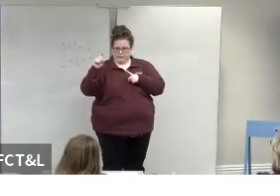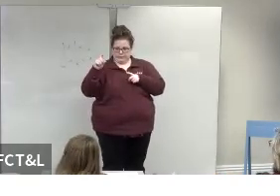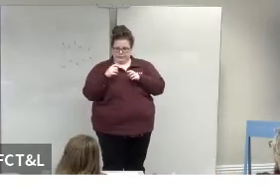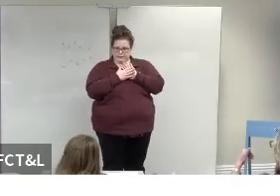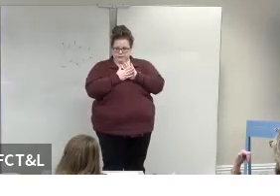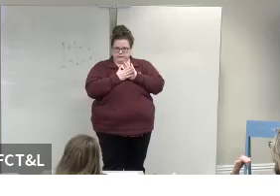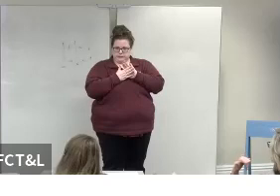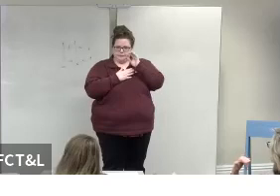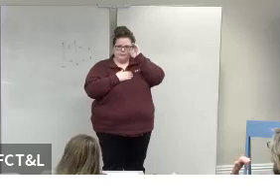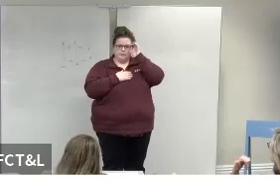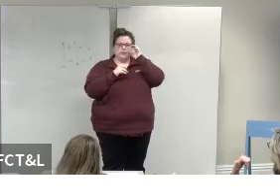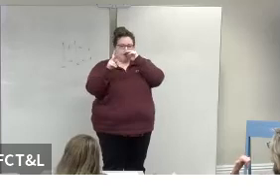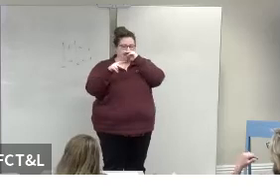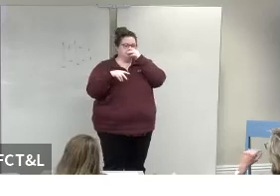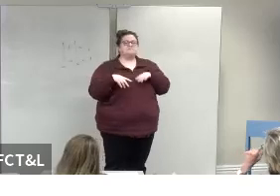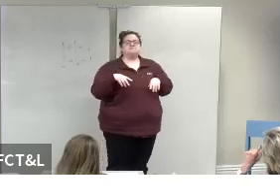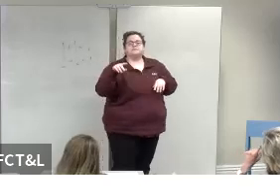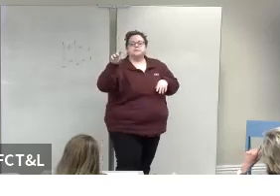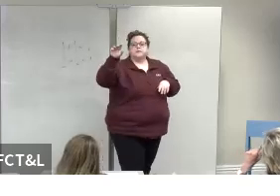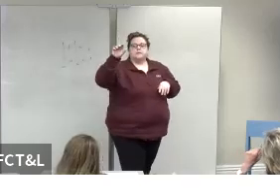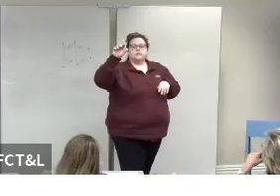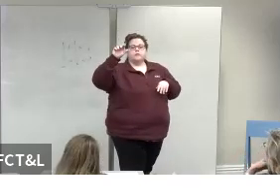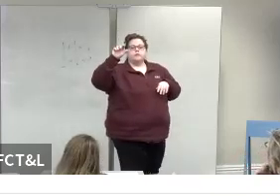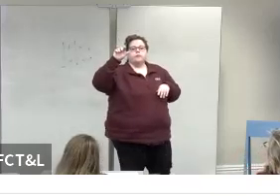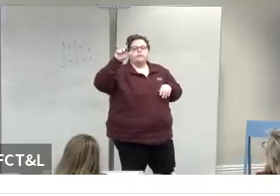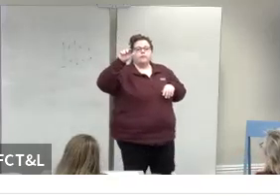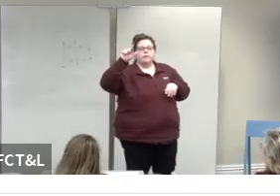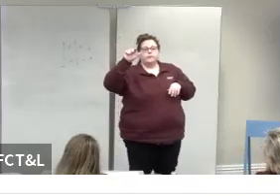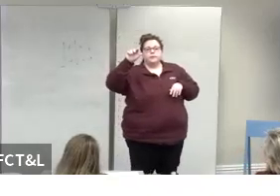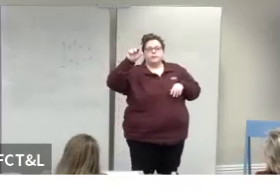Can you pull up a website for me, Brad? Okay.